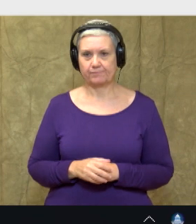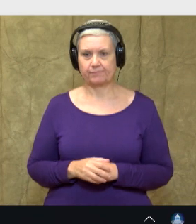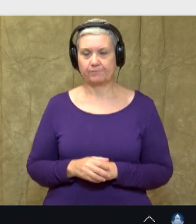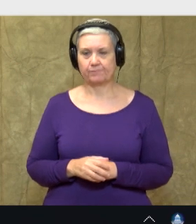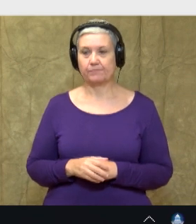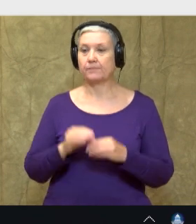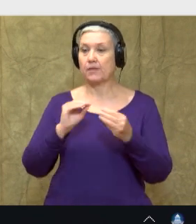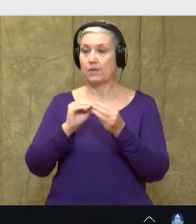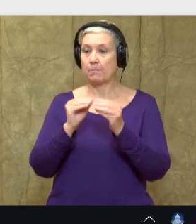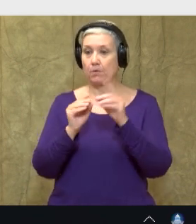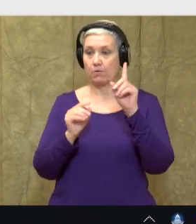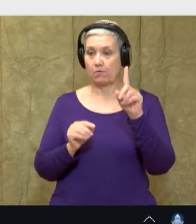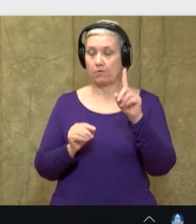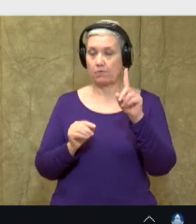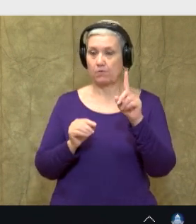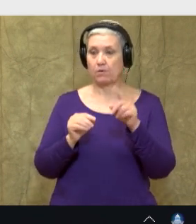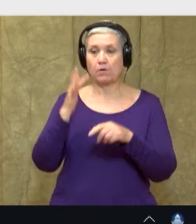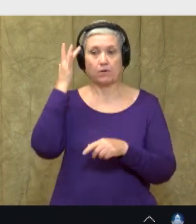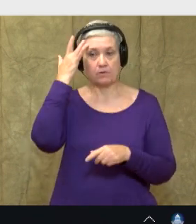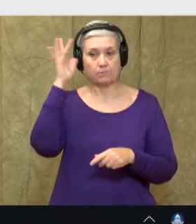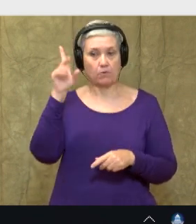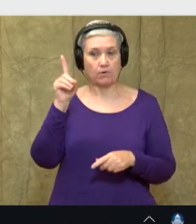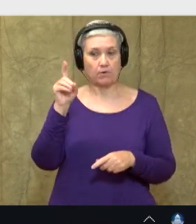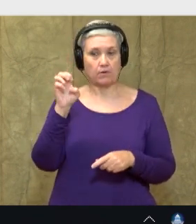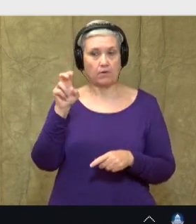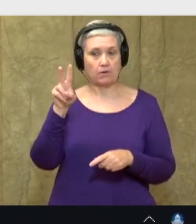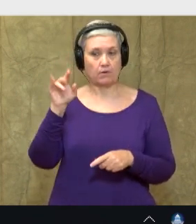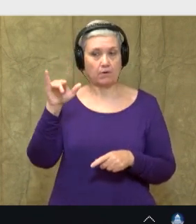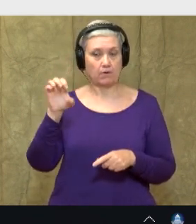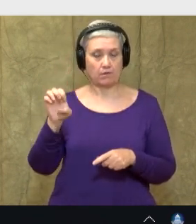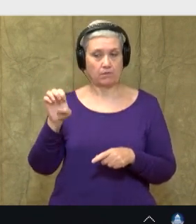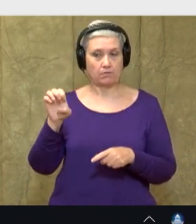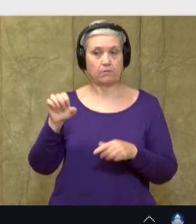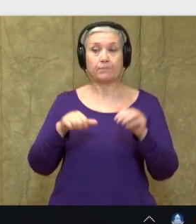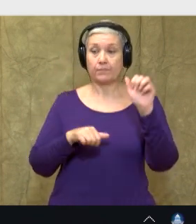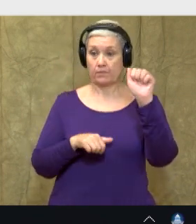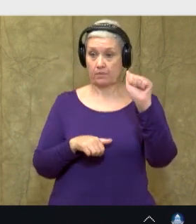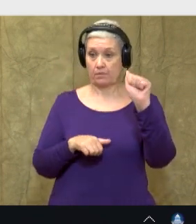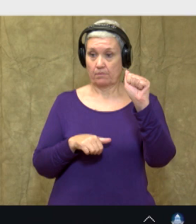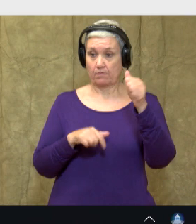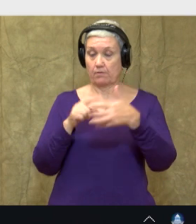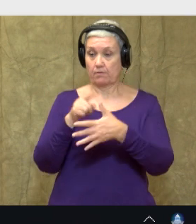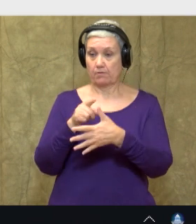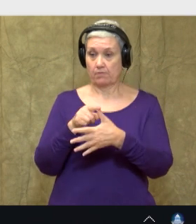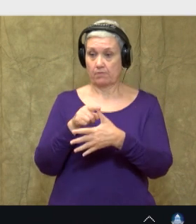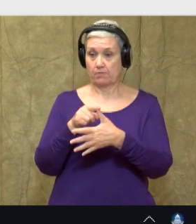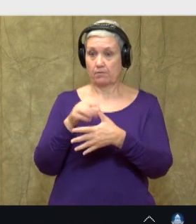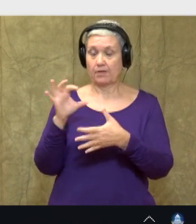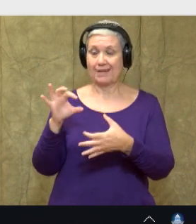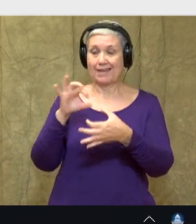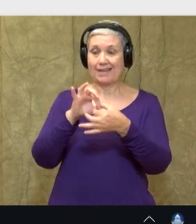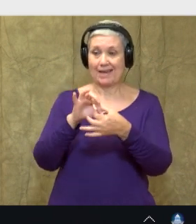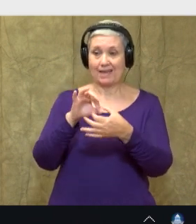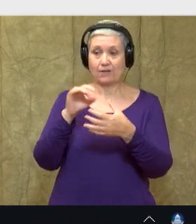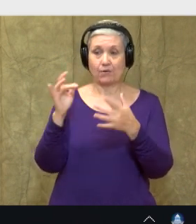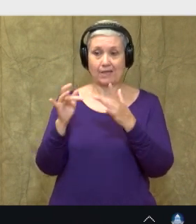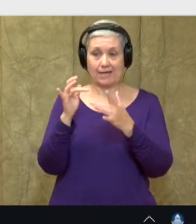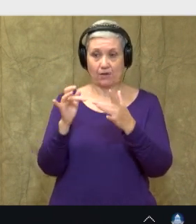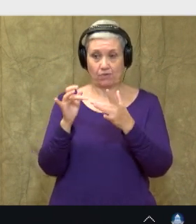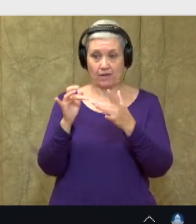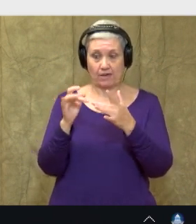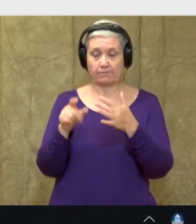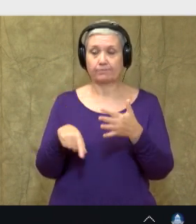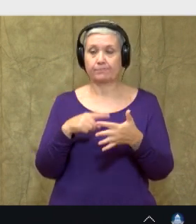Okay, so number one, smart devices are ones that A, connect to the internet so they can sync information with other